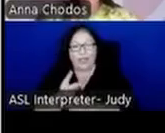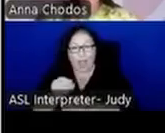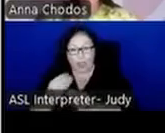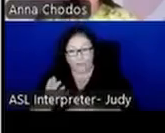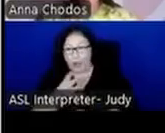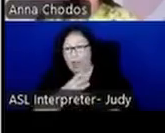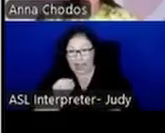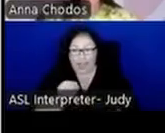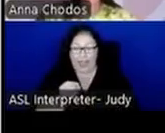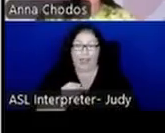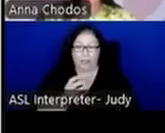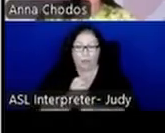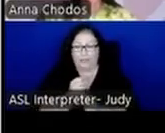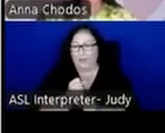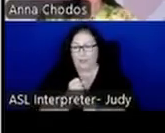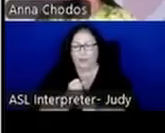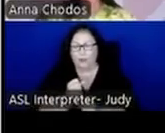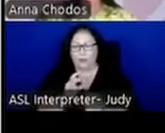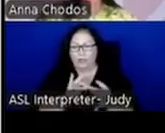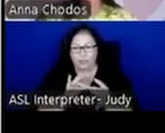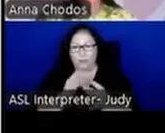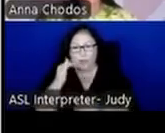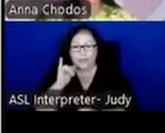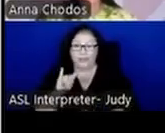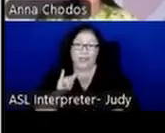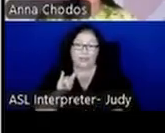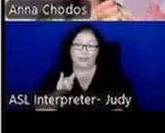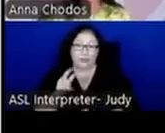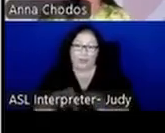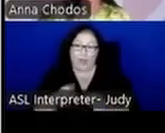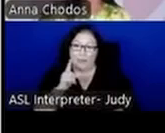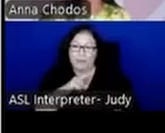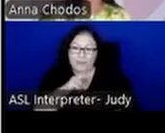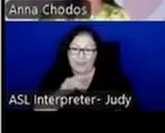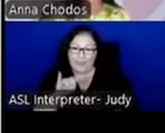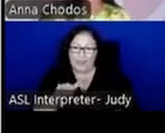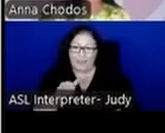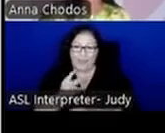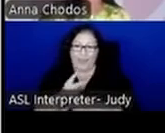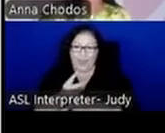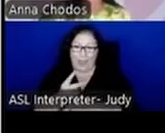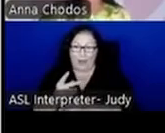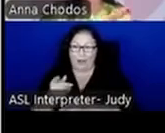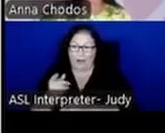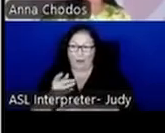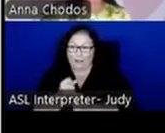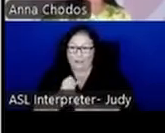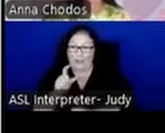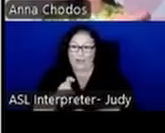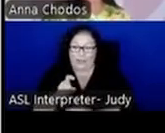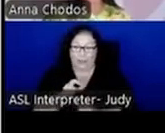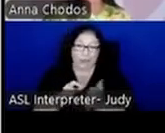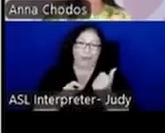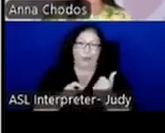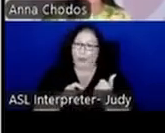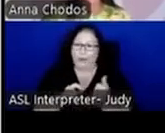You can't pretend that the care recipient's needs are the only ones that matter, right? That is kind of the whole